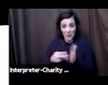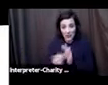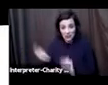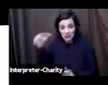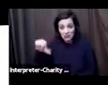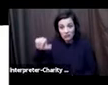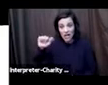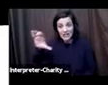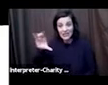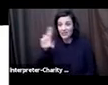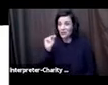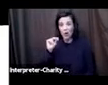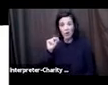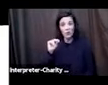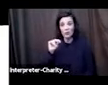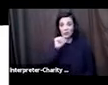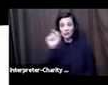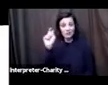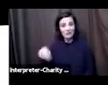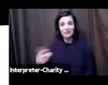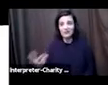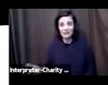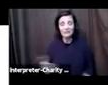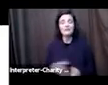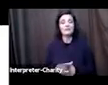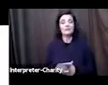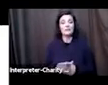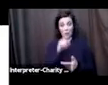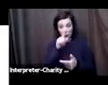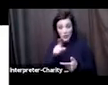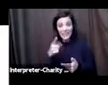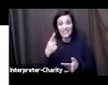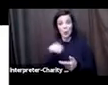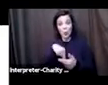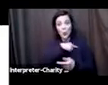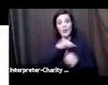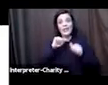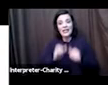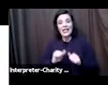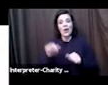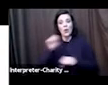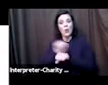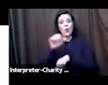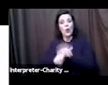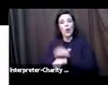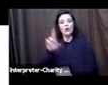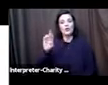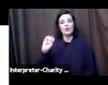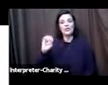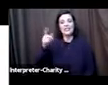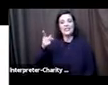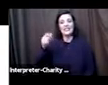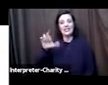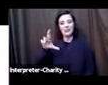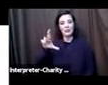to AAC. In fact, we can work on things like reciprocal communication, we can work on turn taking, we can work